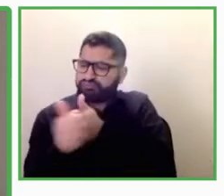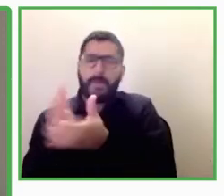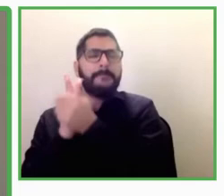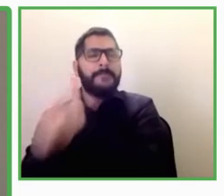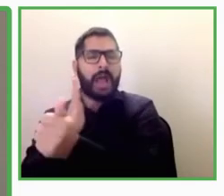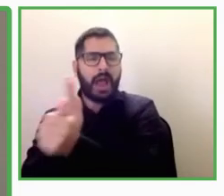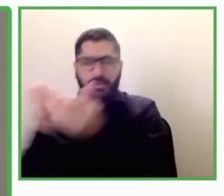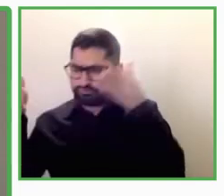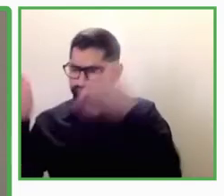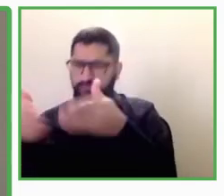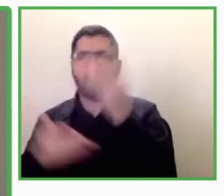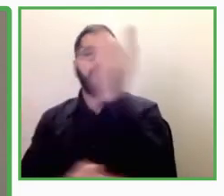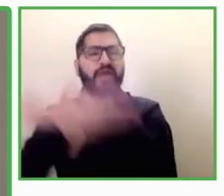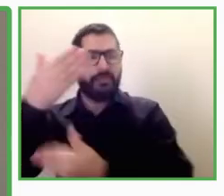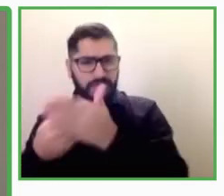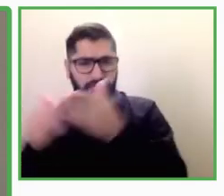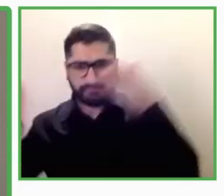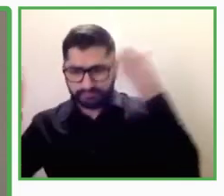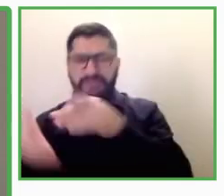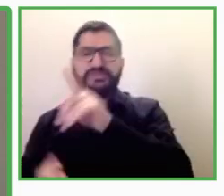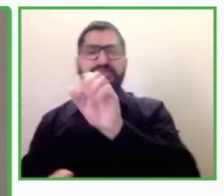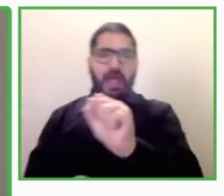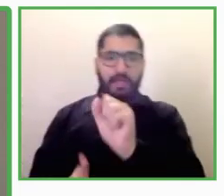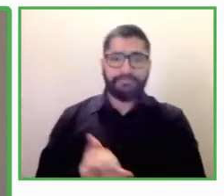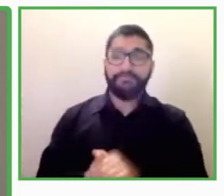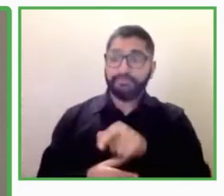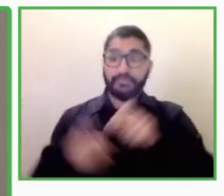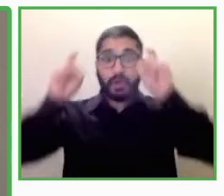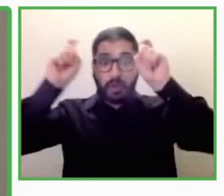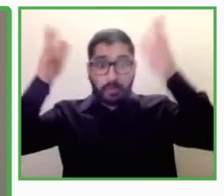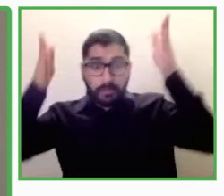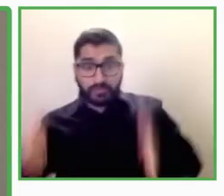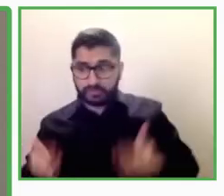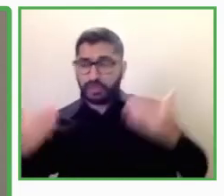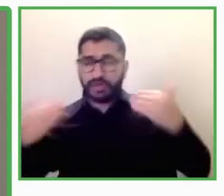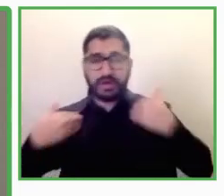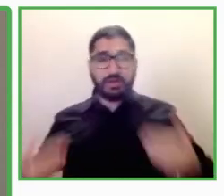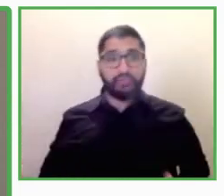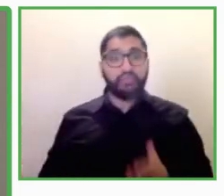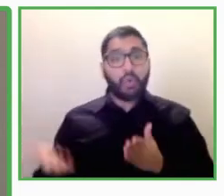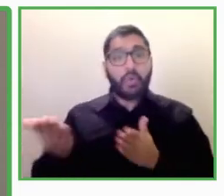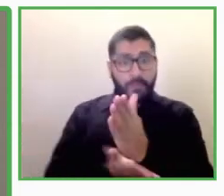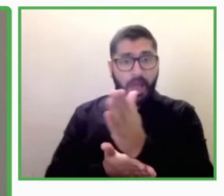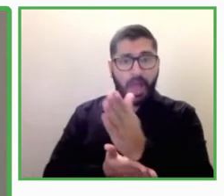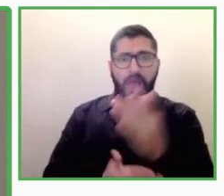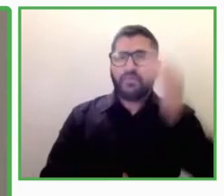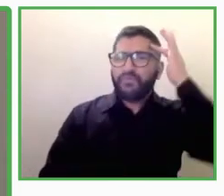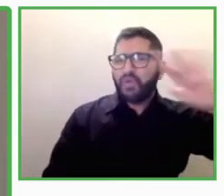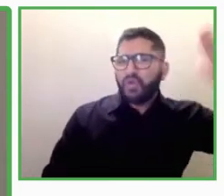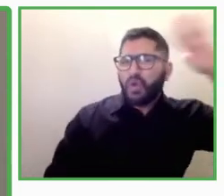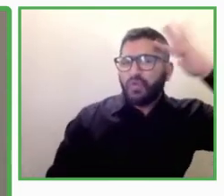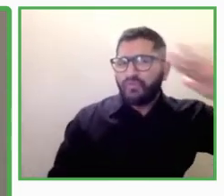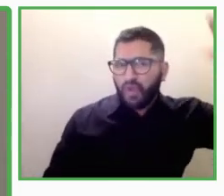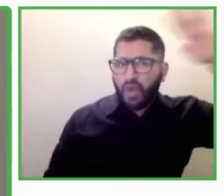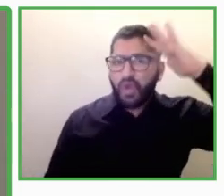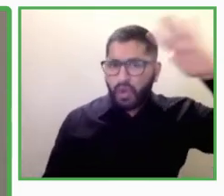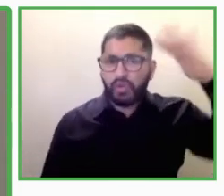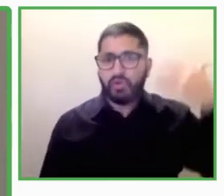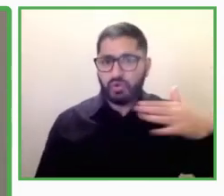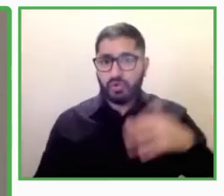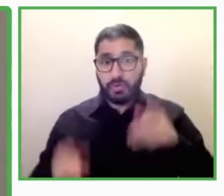Director of International Relations Advisor from APSA. He's also a university